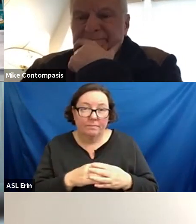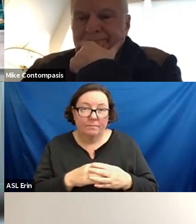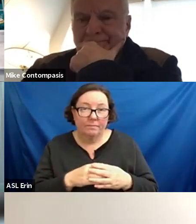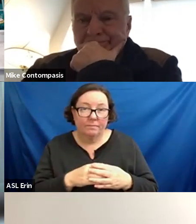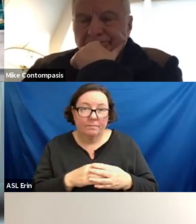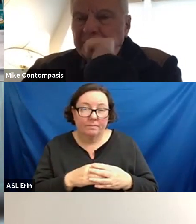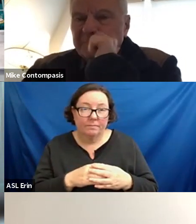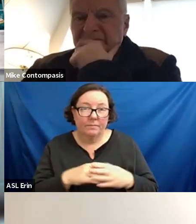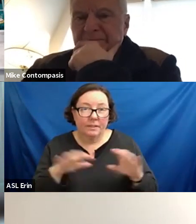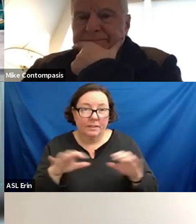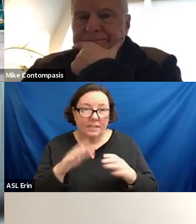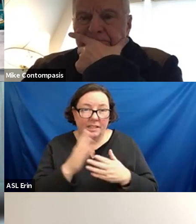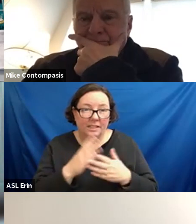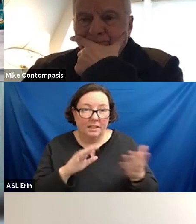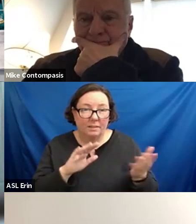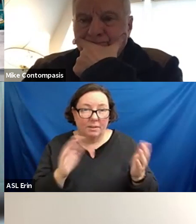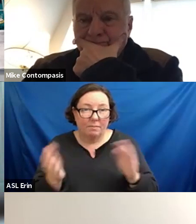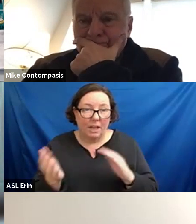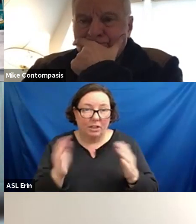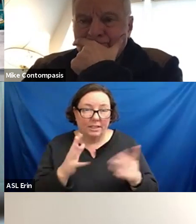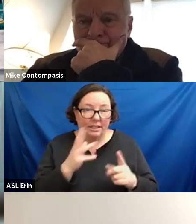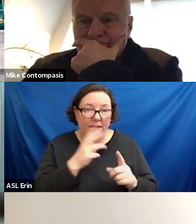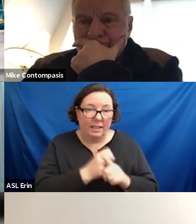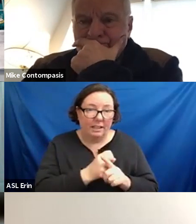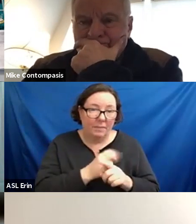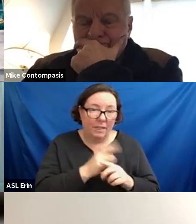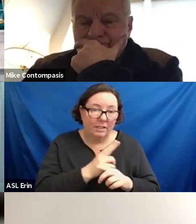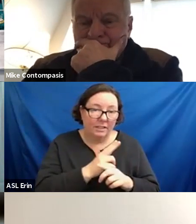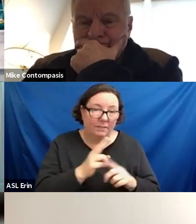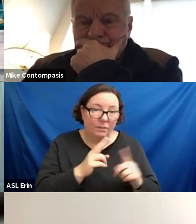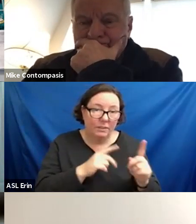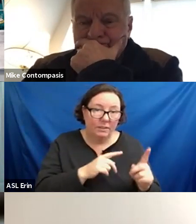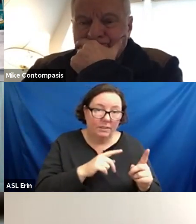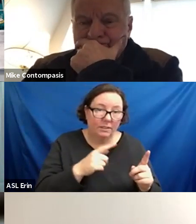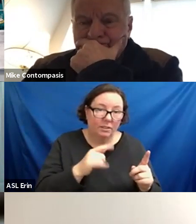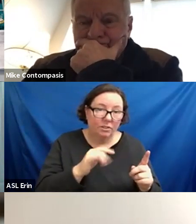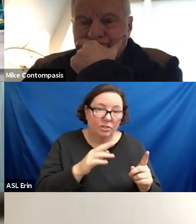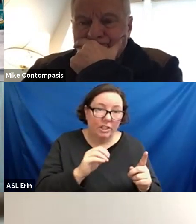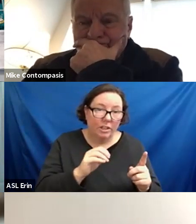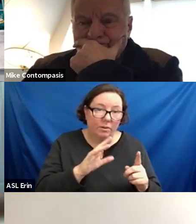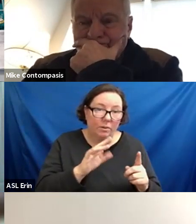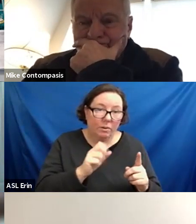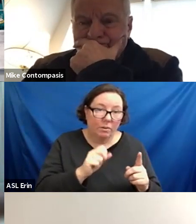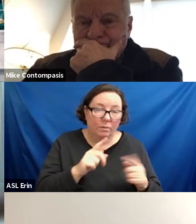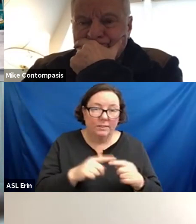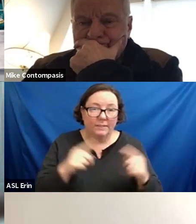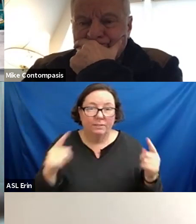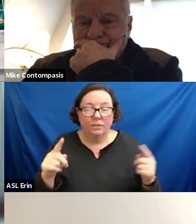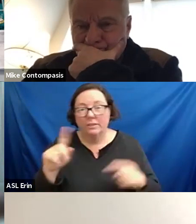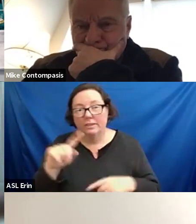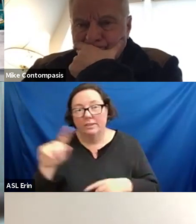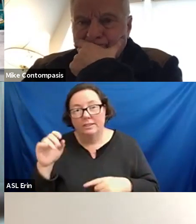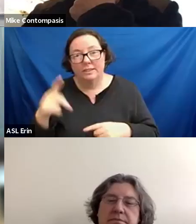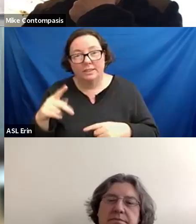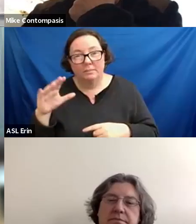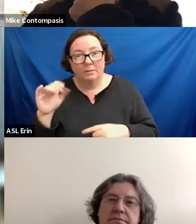done some comparison of the impact of using Geo Codes versus zip